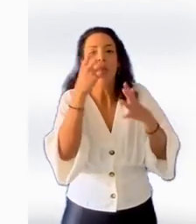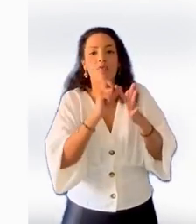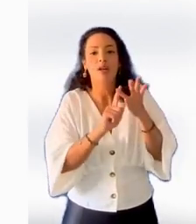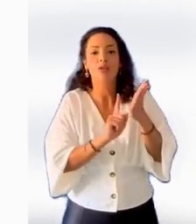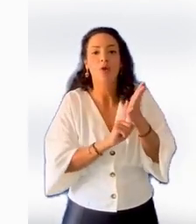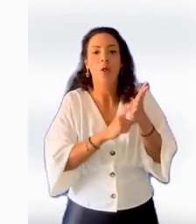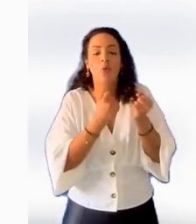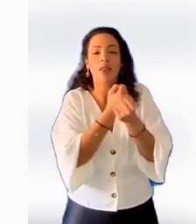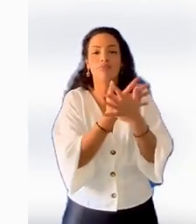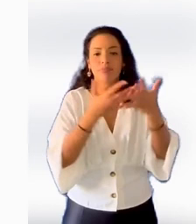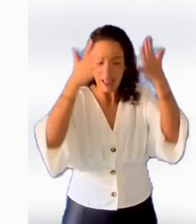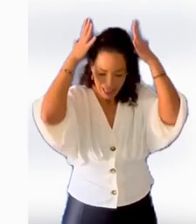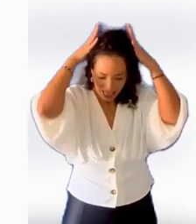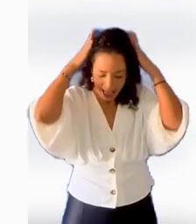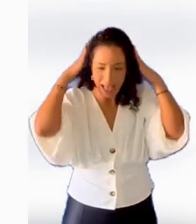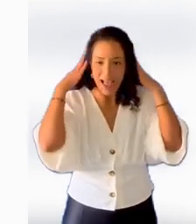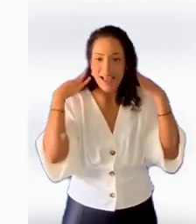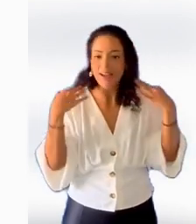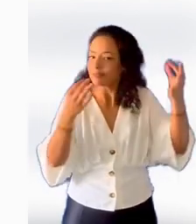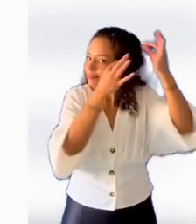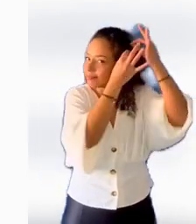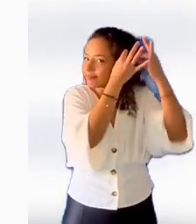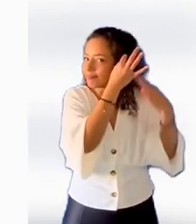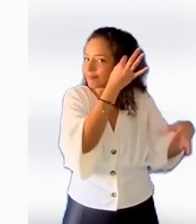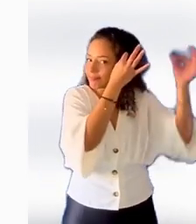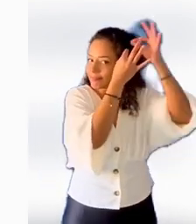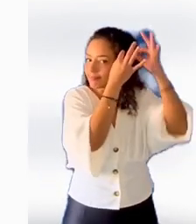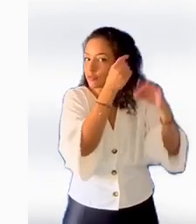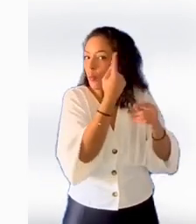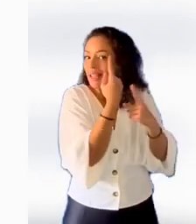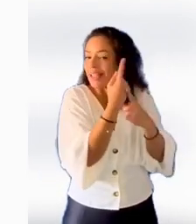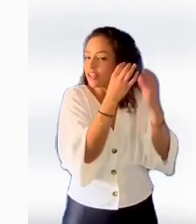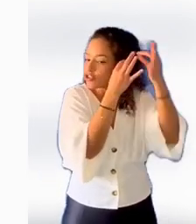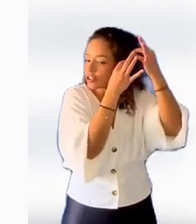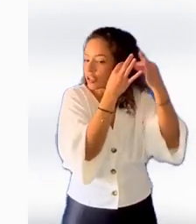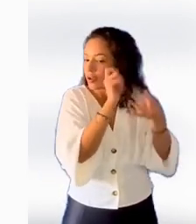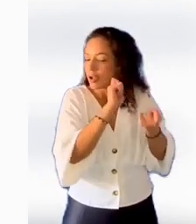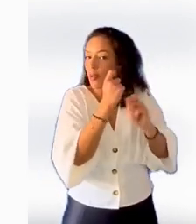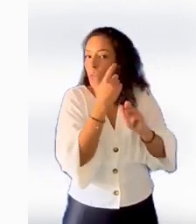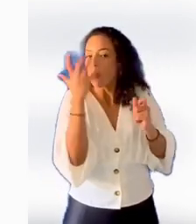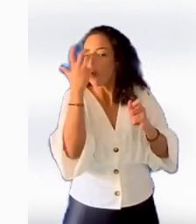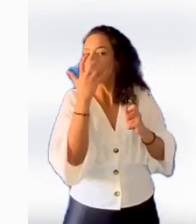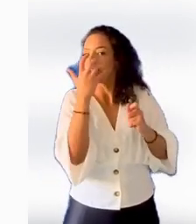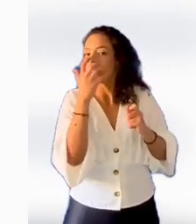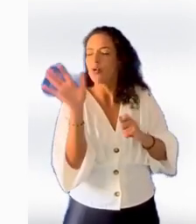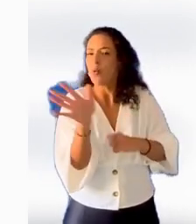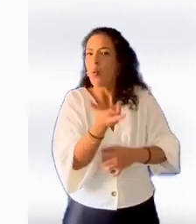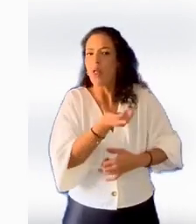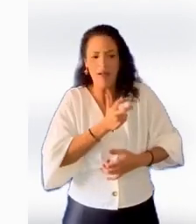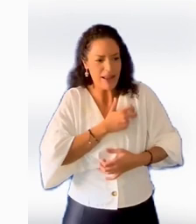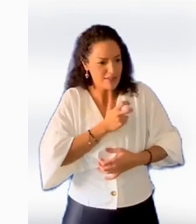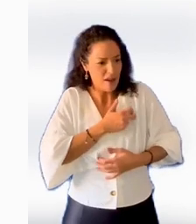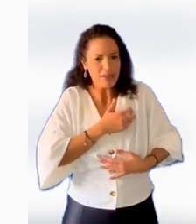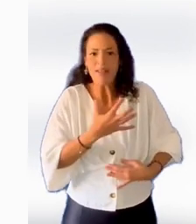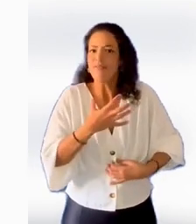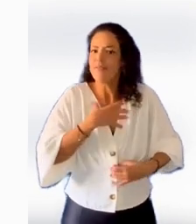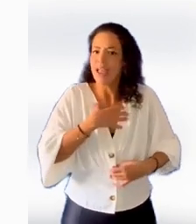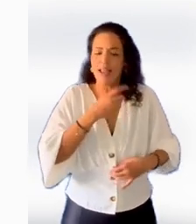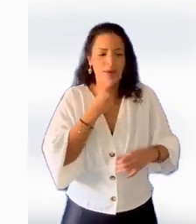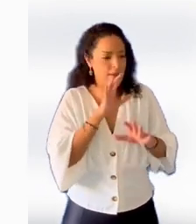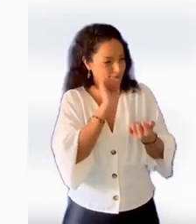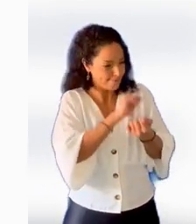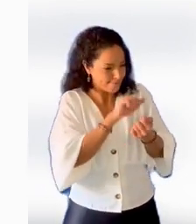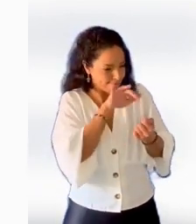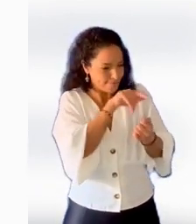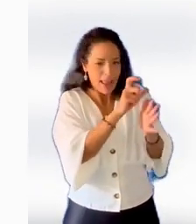with multiple strands of hair so that she could attribute a worry to each thread instead, and all of her fears and anxieties could be held in that one